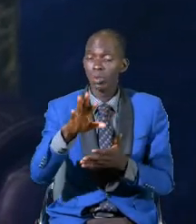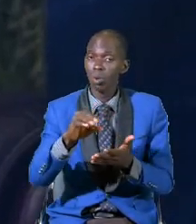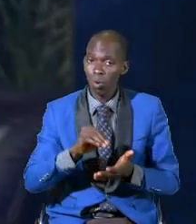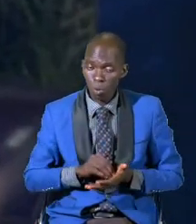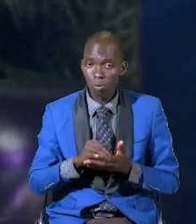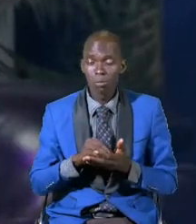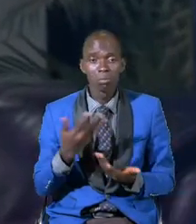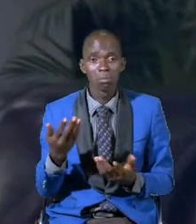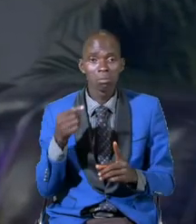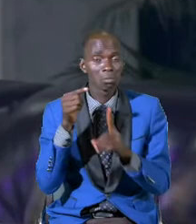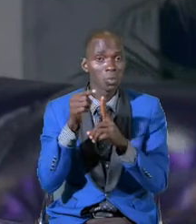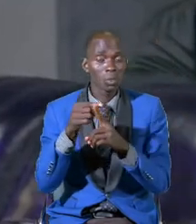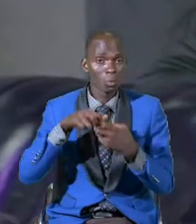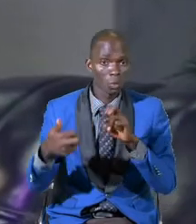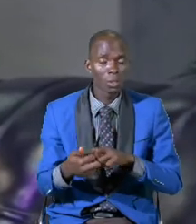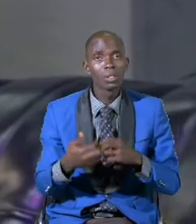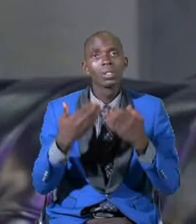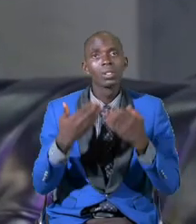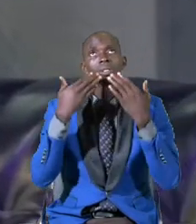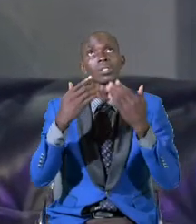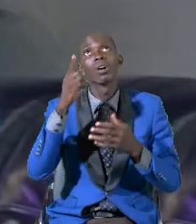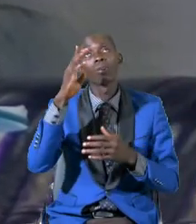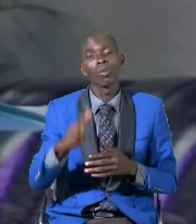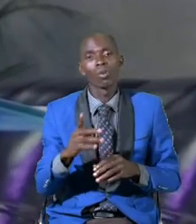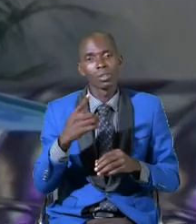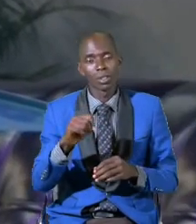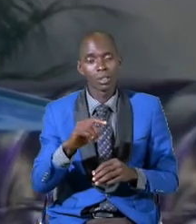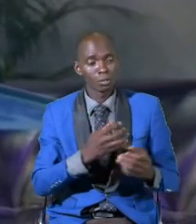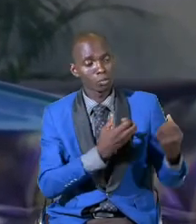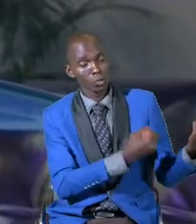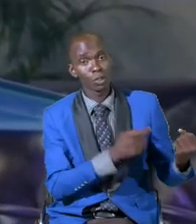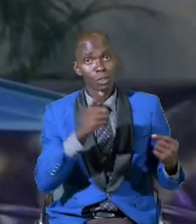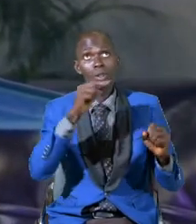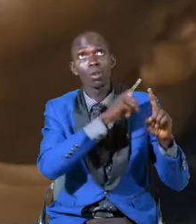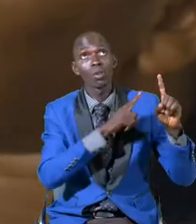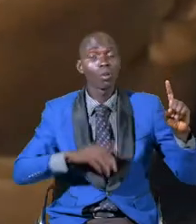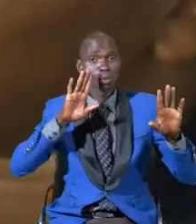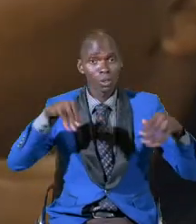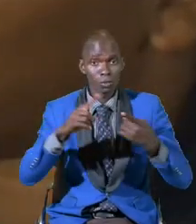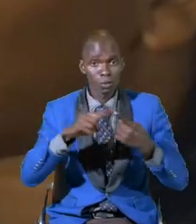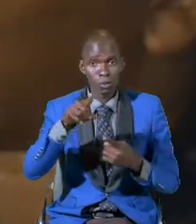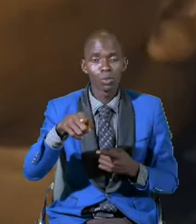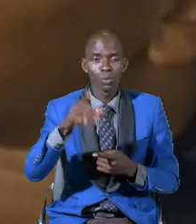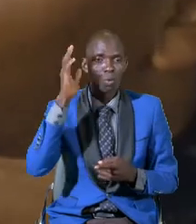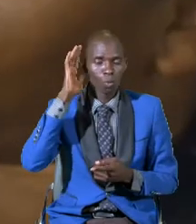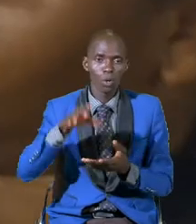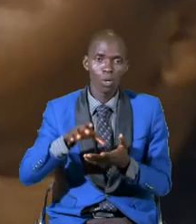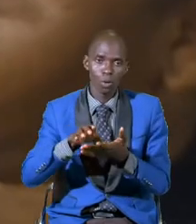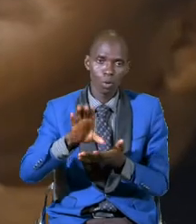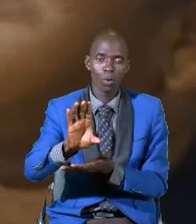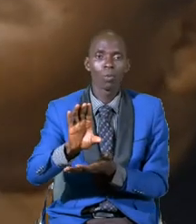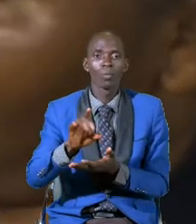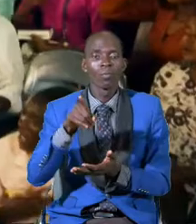God, what courage that the Lord will give you, you will cope. Yeah. I